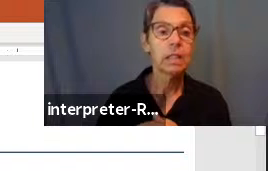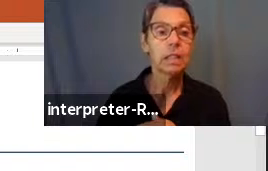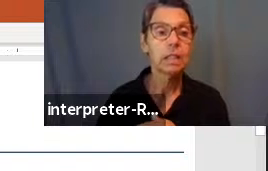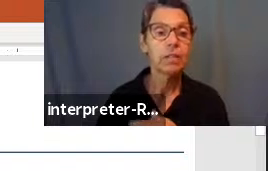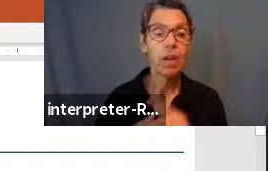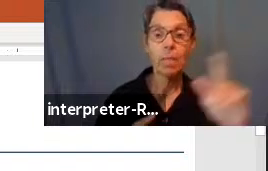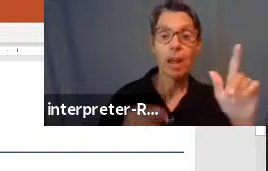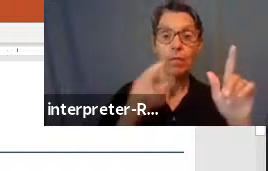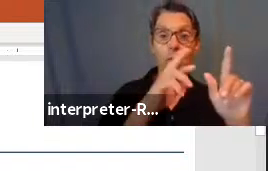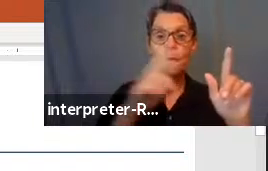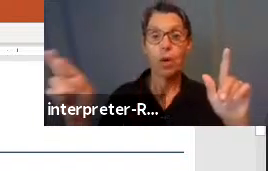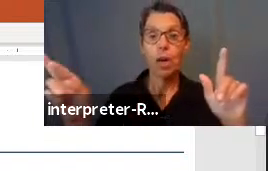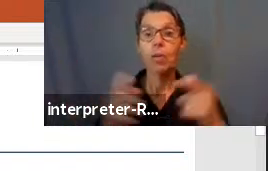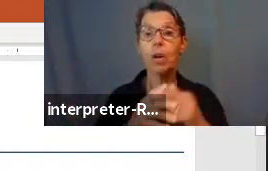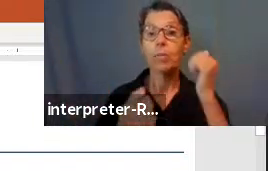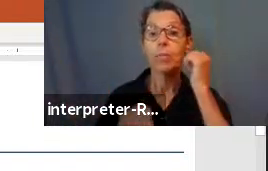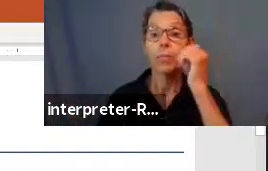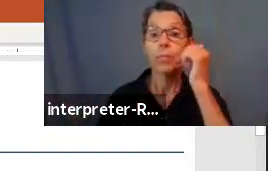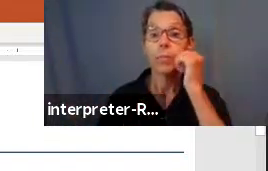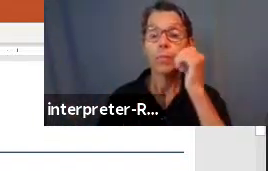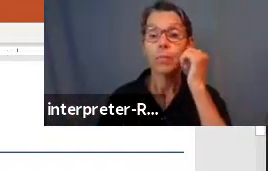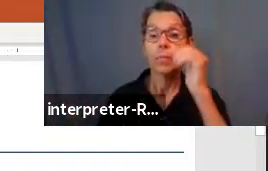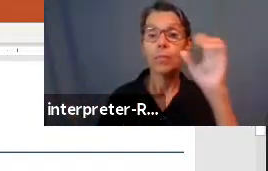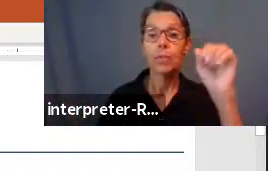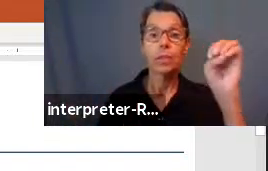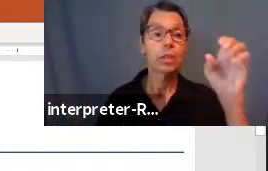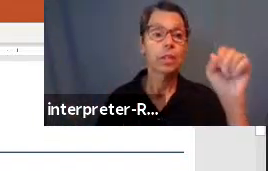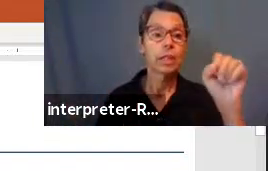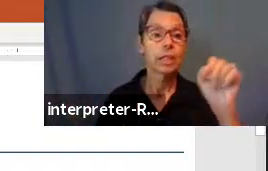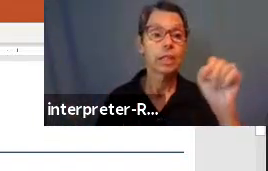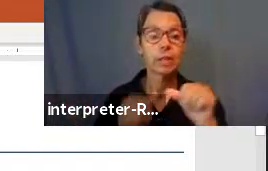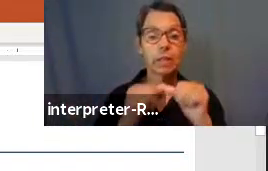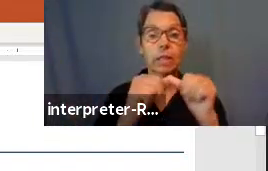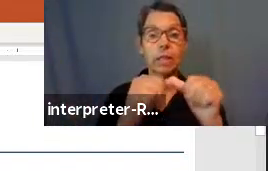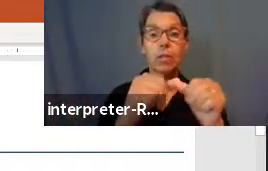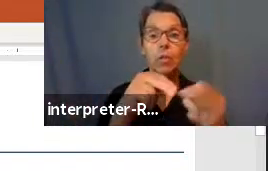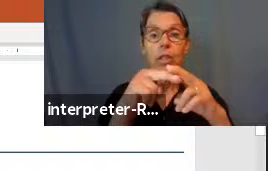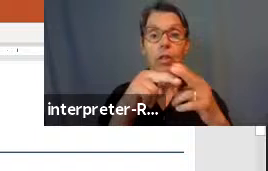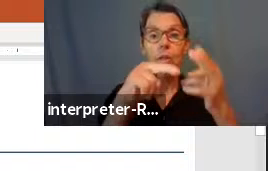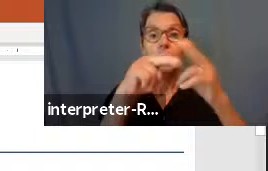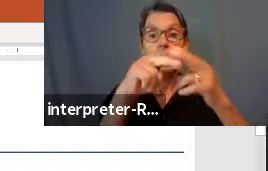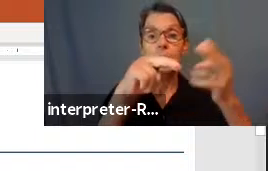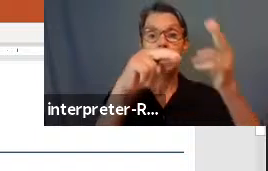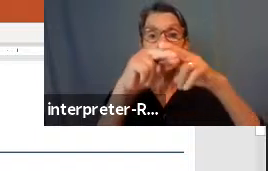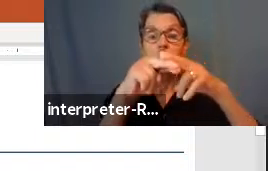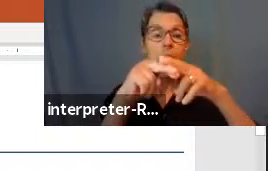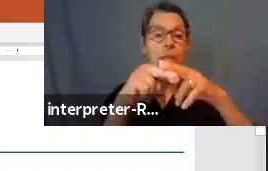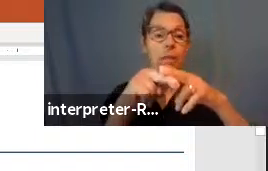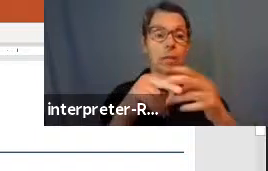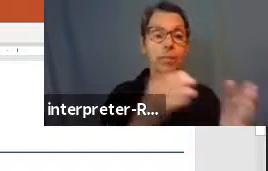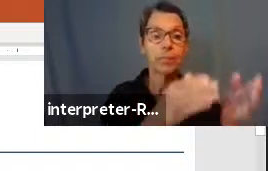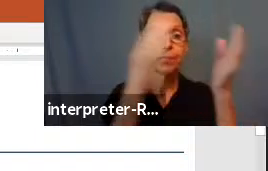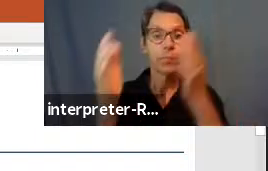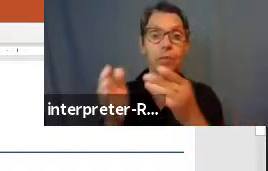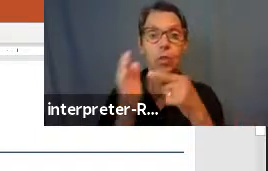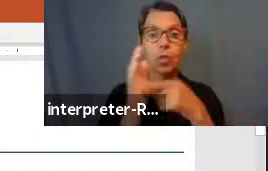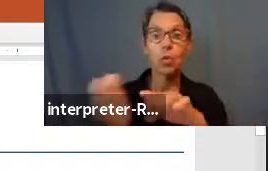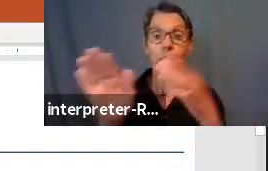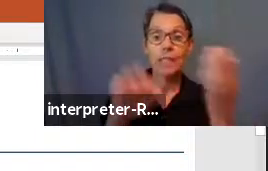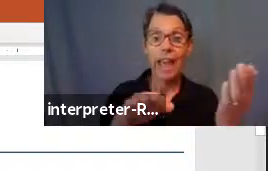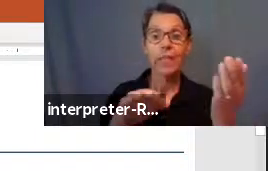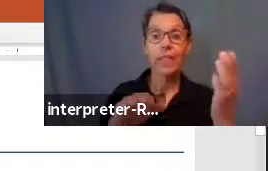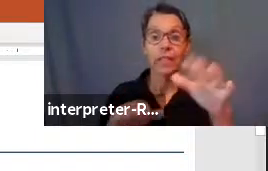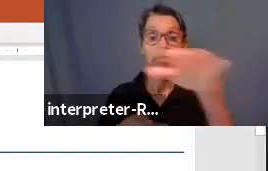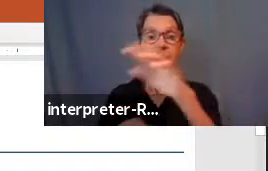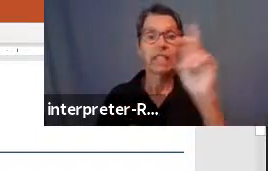start with the daily cases of COVID, which have continued to increase to new highs. The next chart shows us deaths in